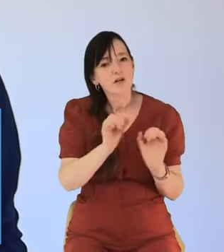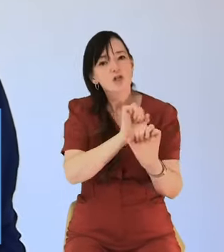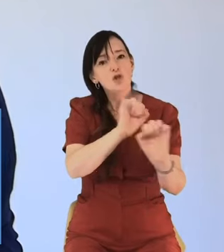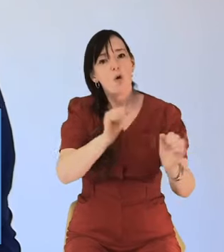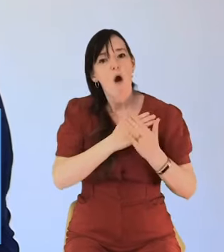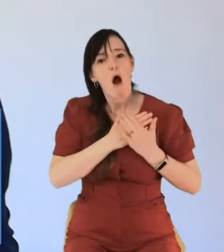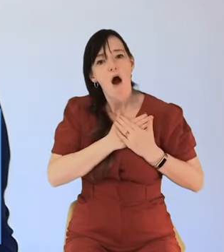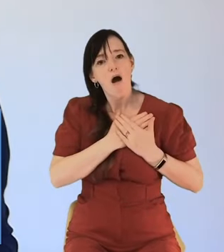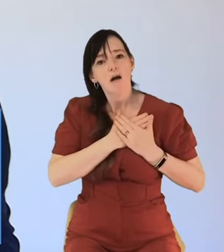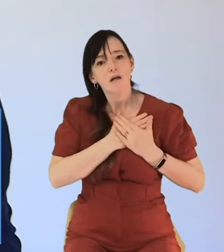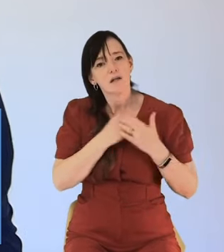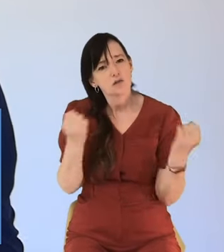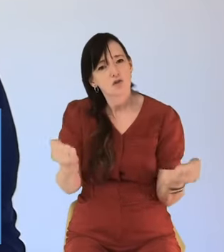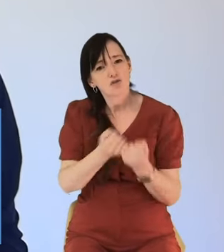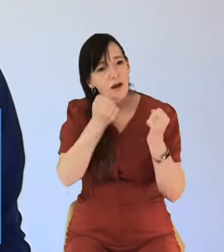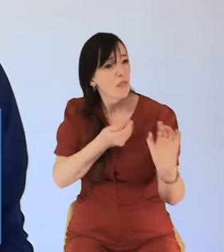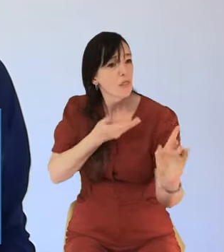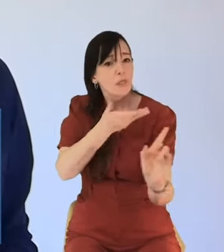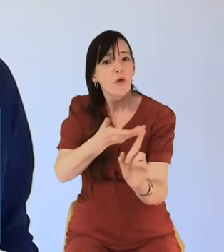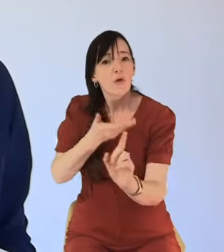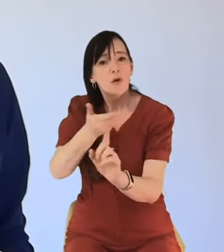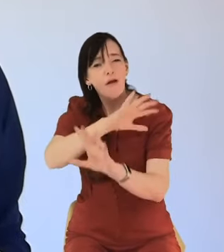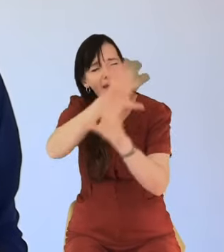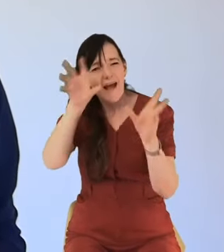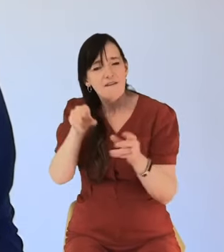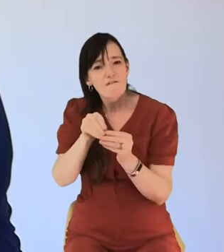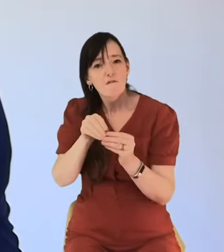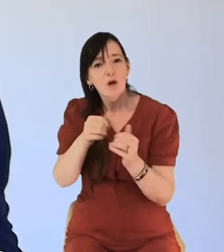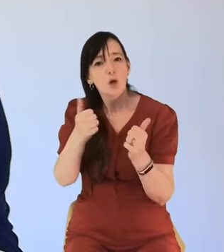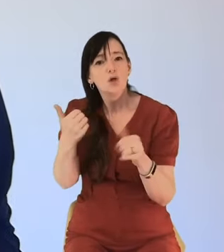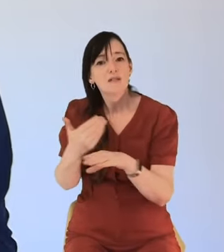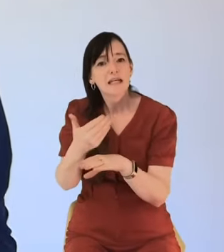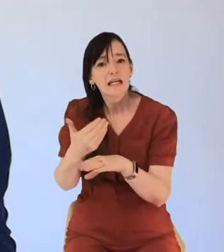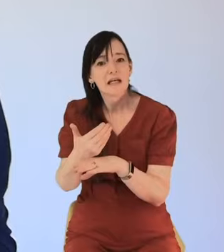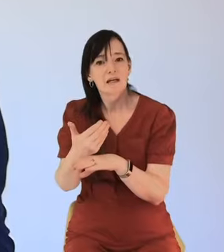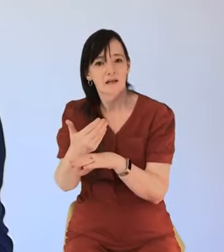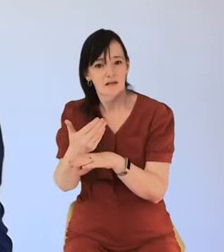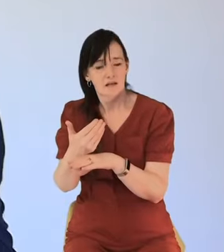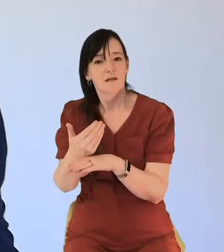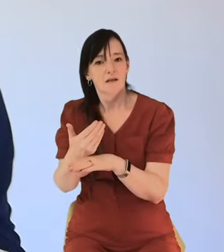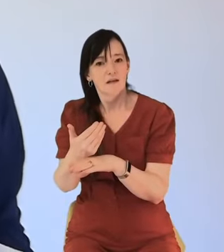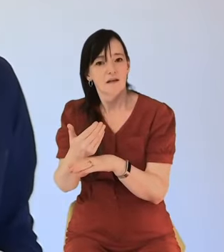and strengthen you in every good deed and word. Did you see what Paul prays?